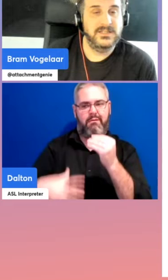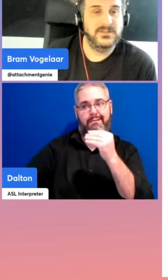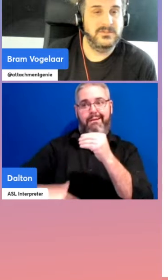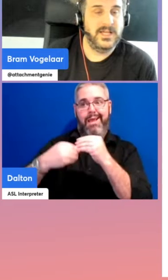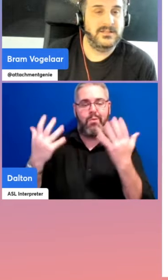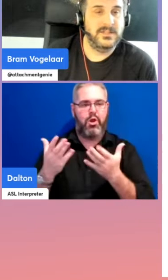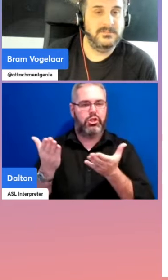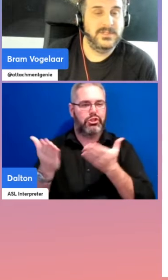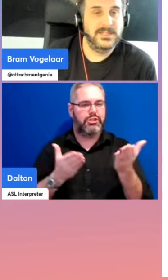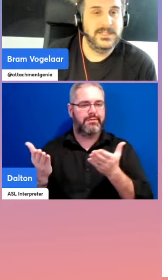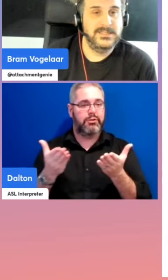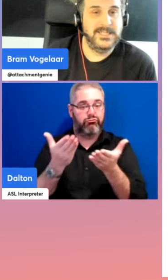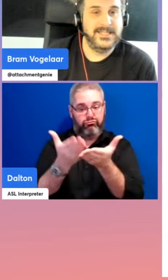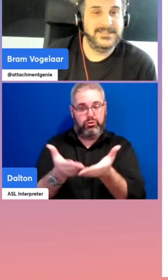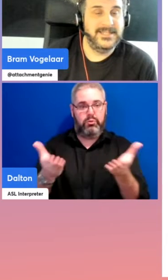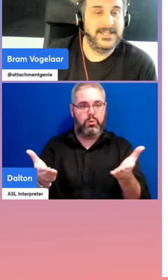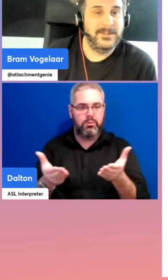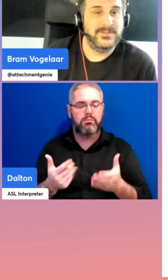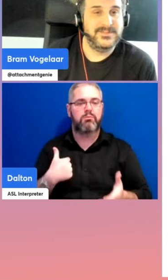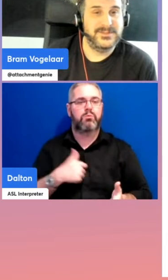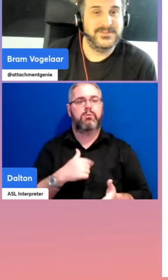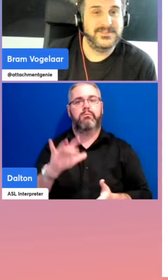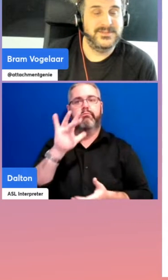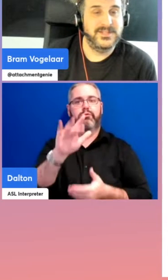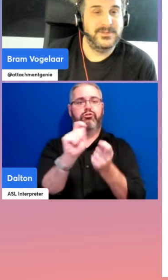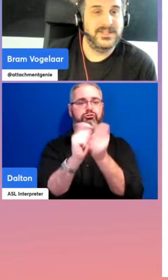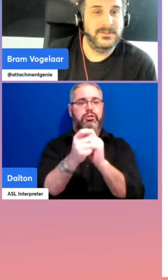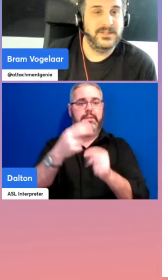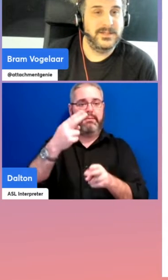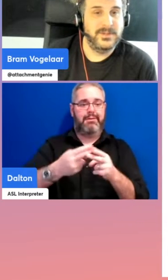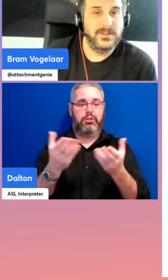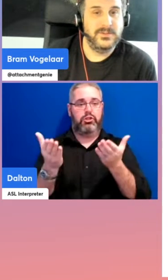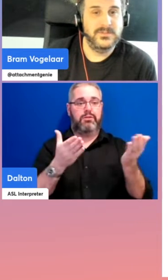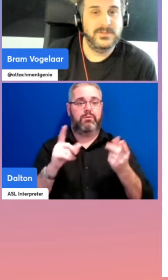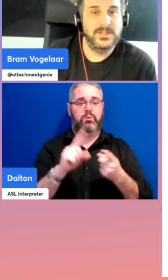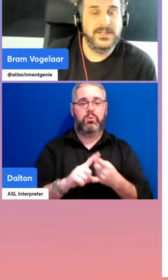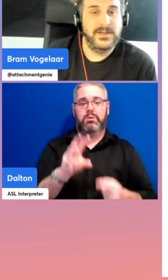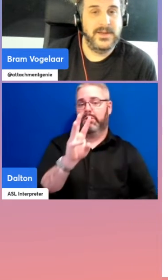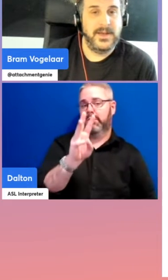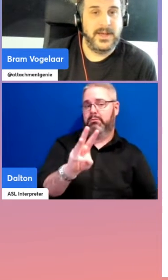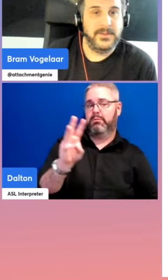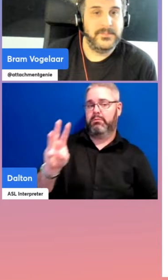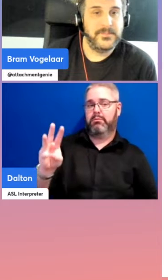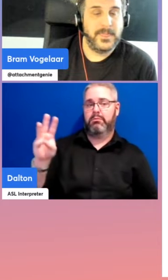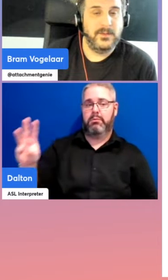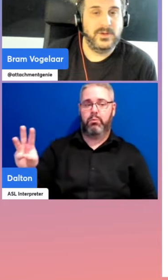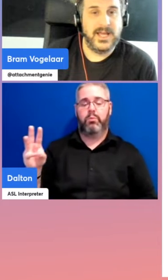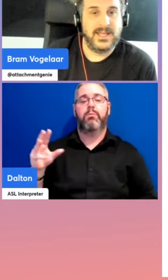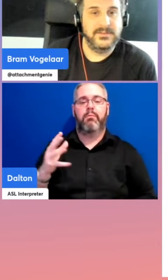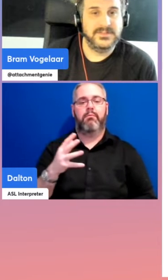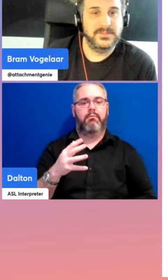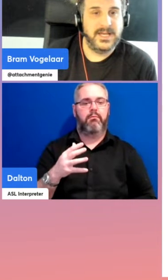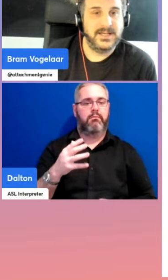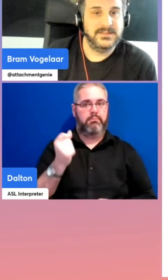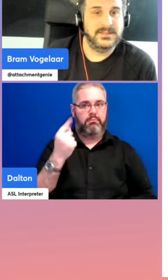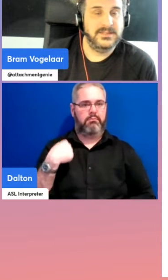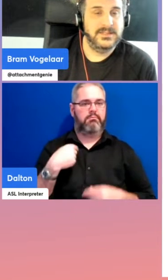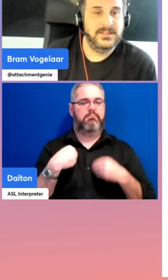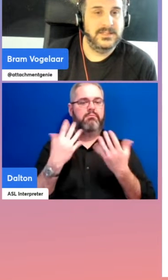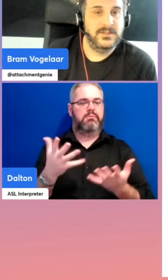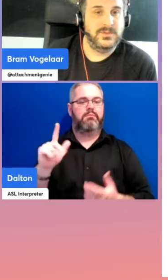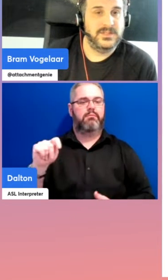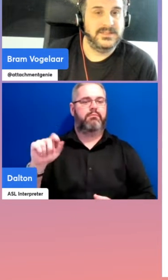In this case, we actually change the name of the service to www, and we're going to give it some